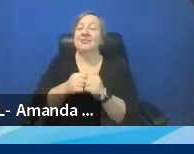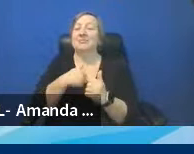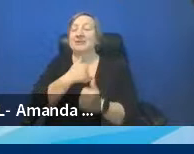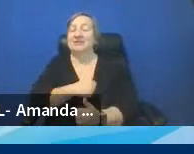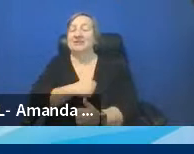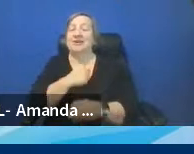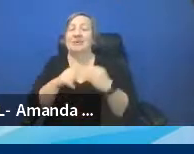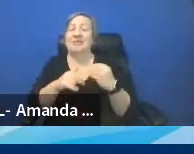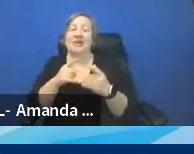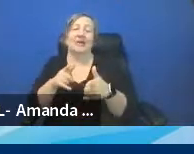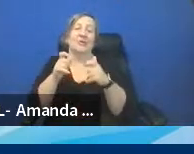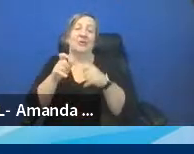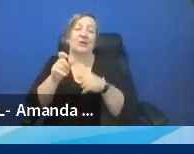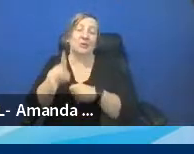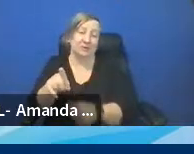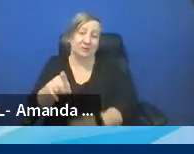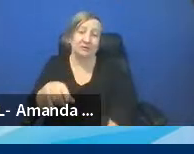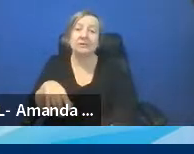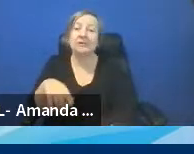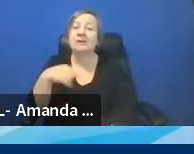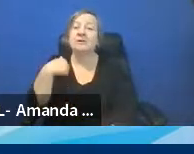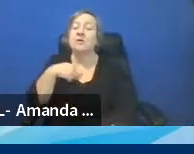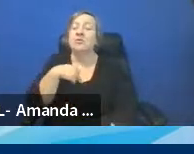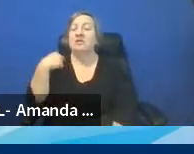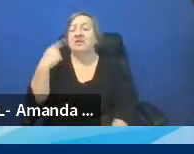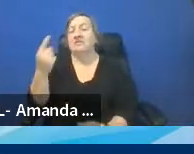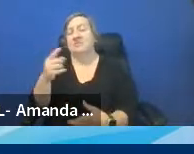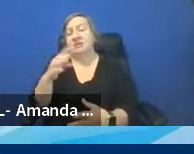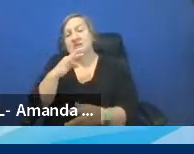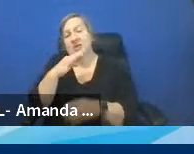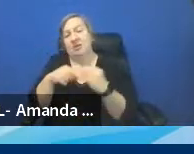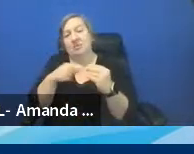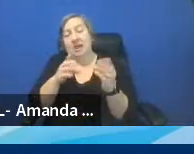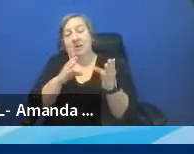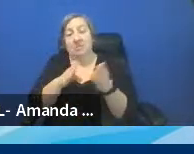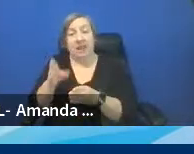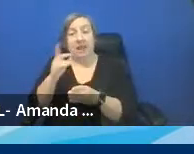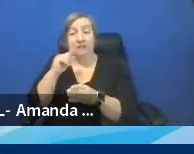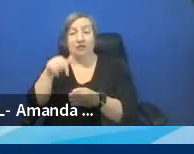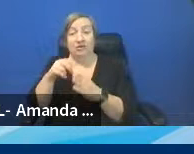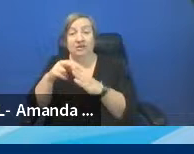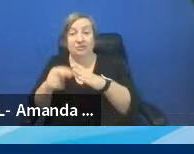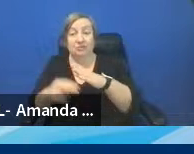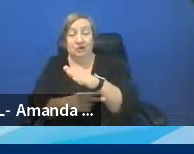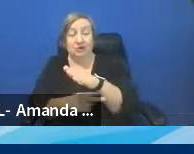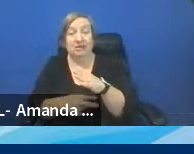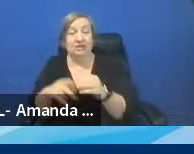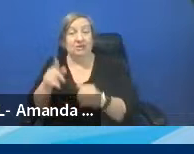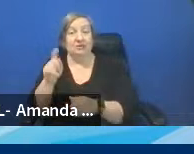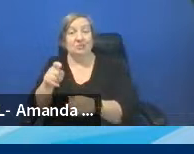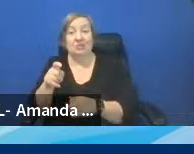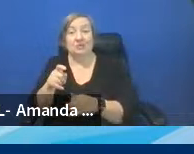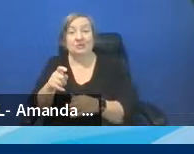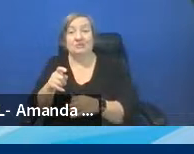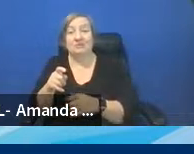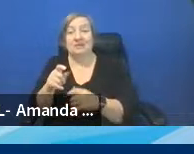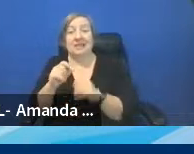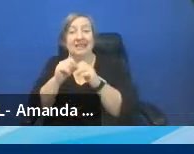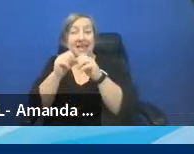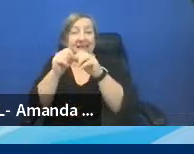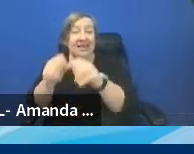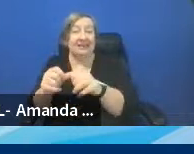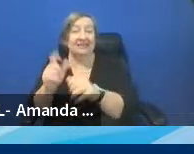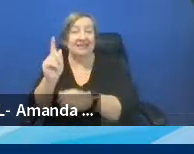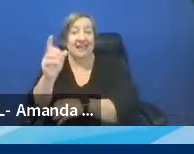I just have a quick question. Well, we have been talking about this planning for this bridge. It's supposed to be lasting for 100